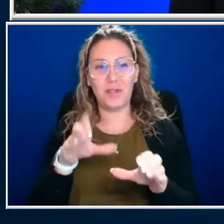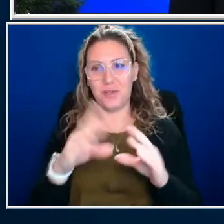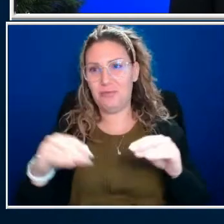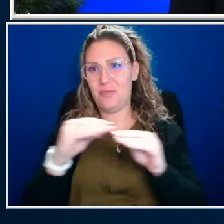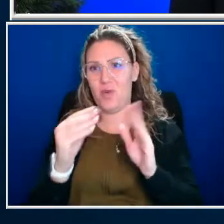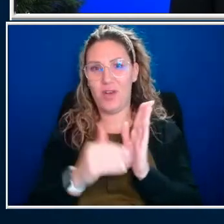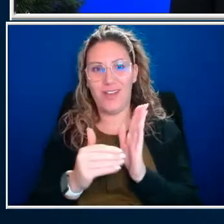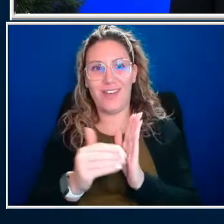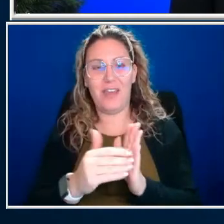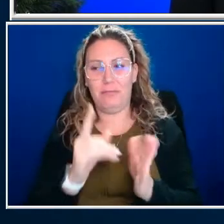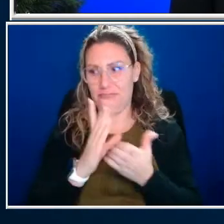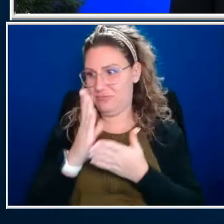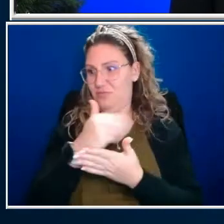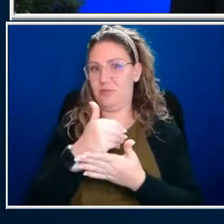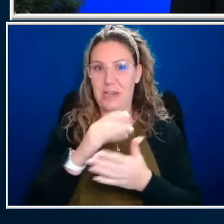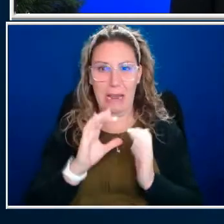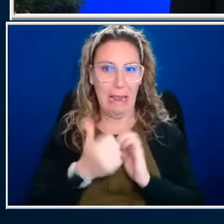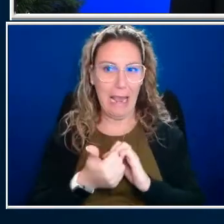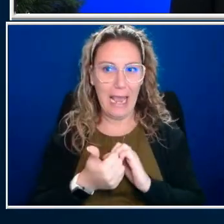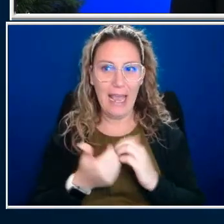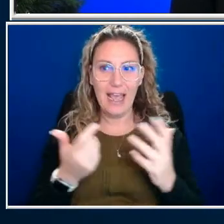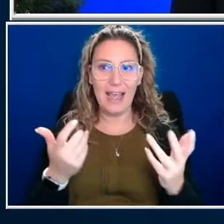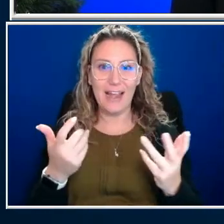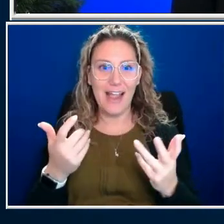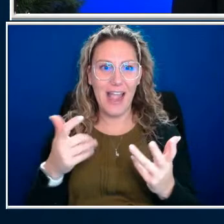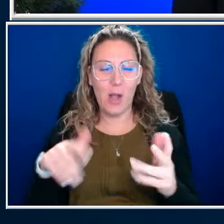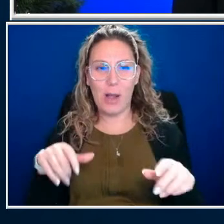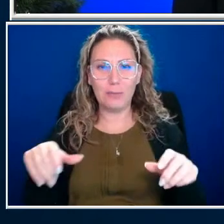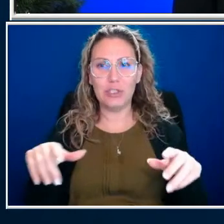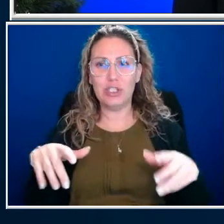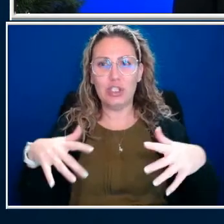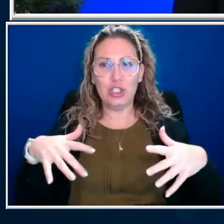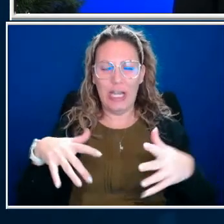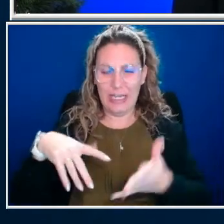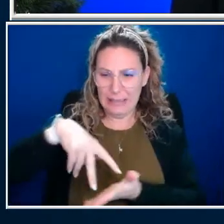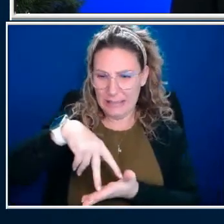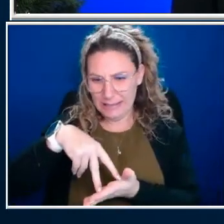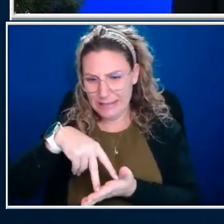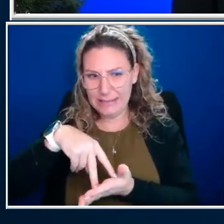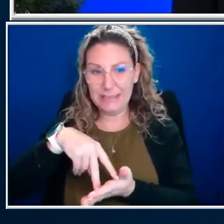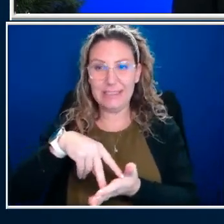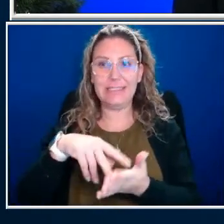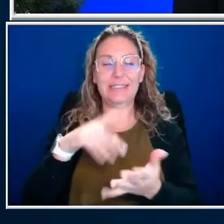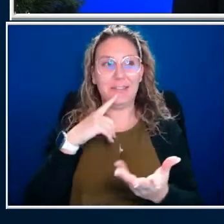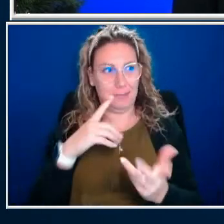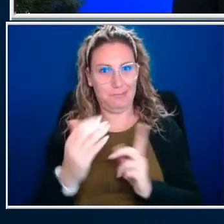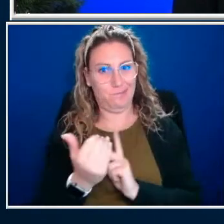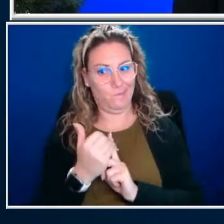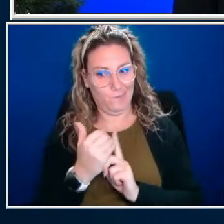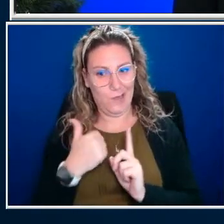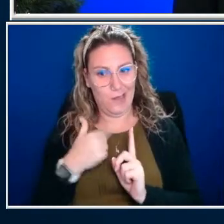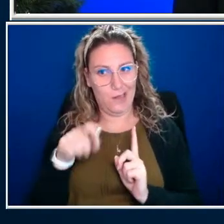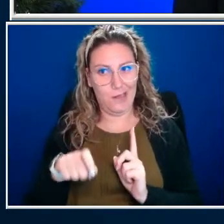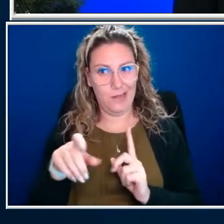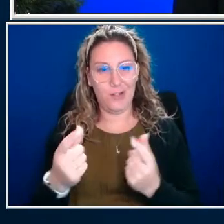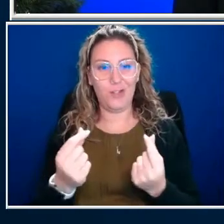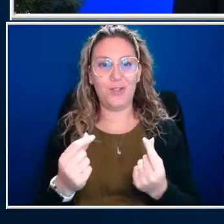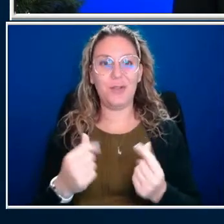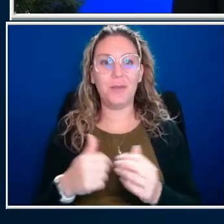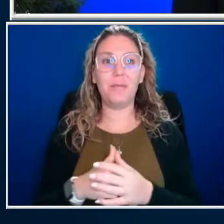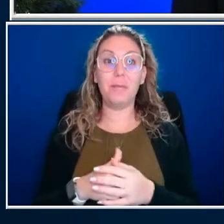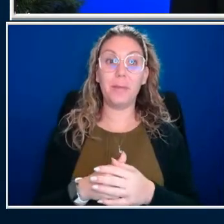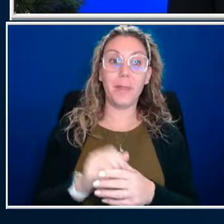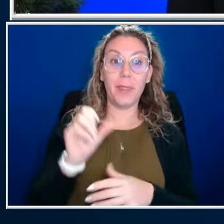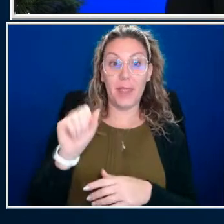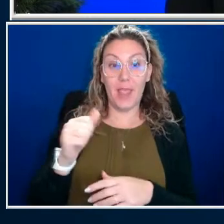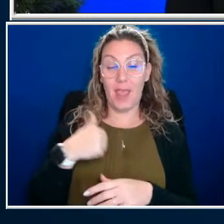out how I'm wobbly with this. So this is a kind of a wake-up call, I think. Yeah, that's exactly what I thought. But